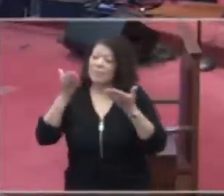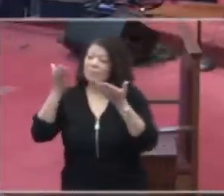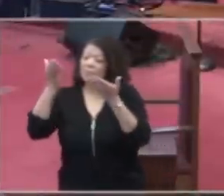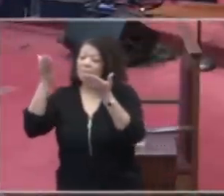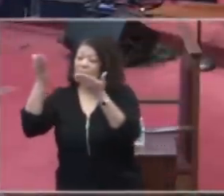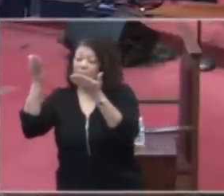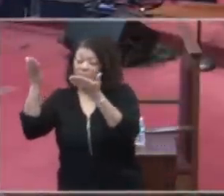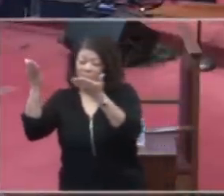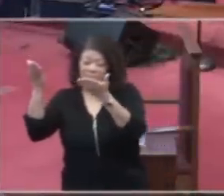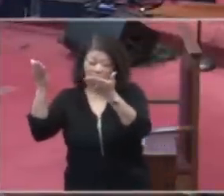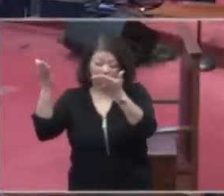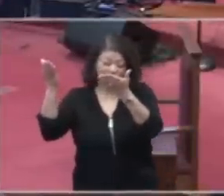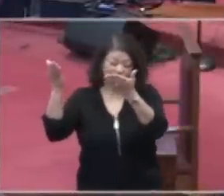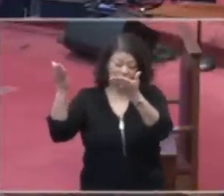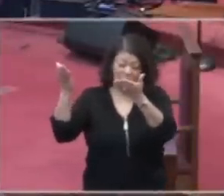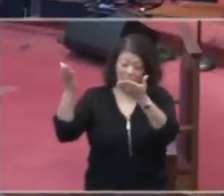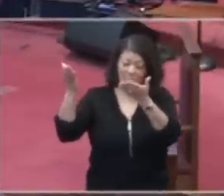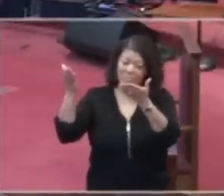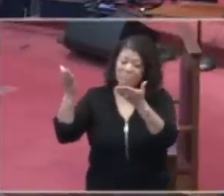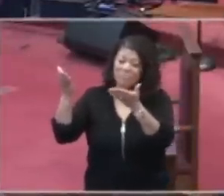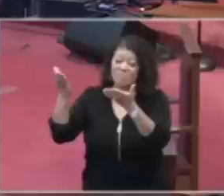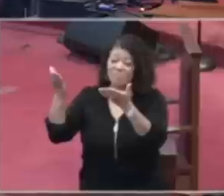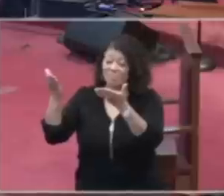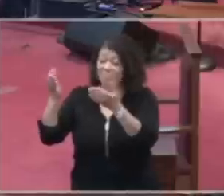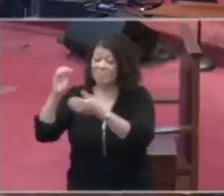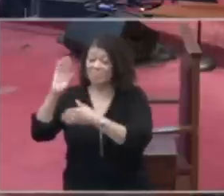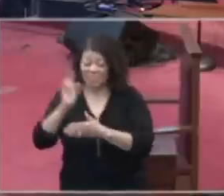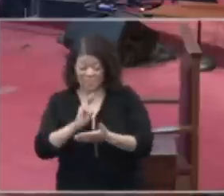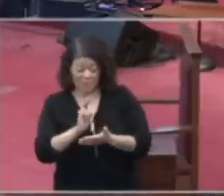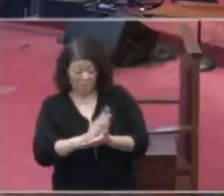Sacrifice. Come on, worship the Lord. If you provide your spirit, provide your